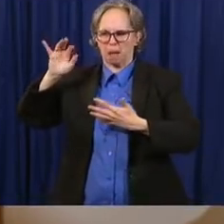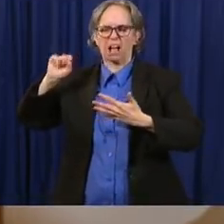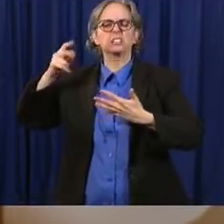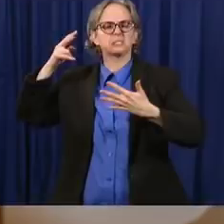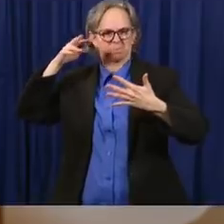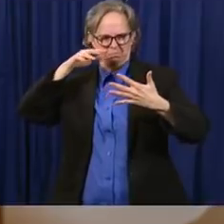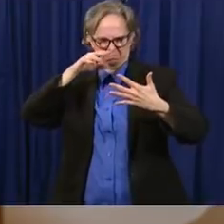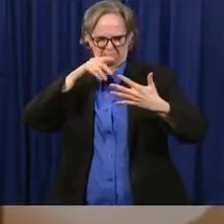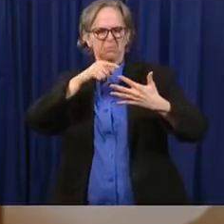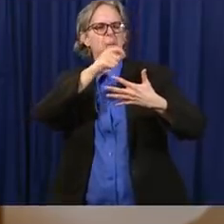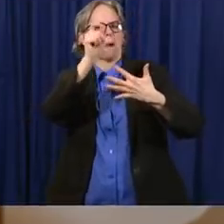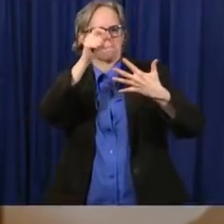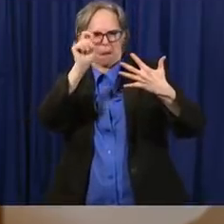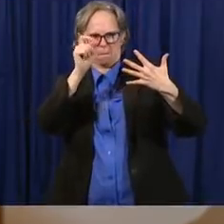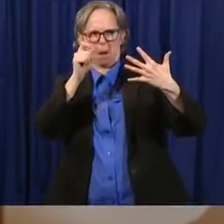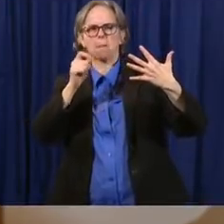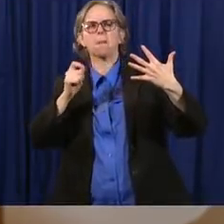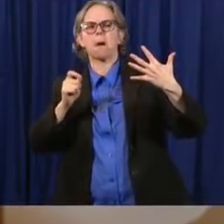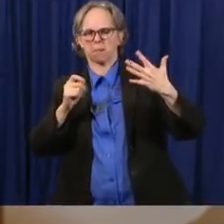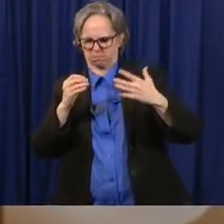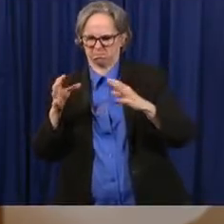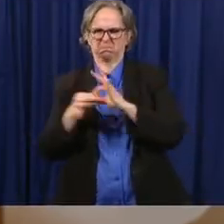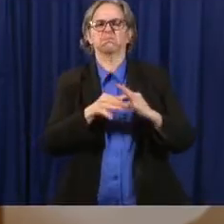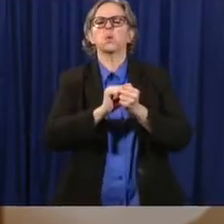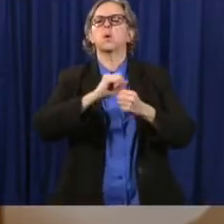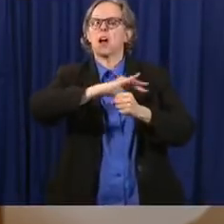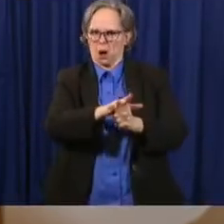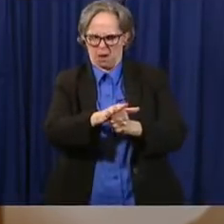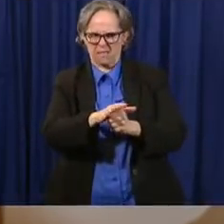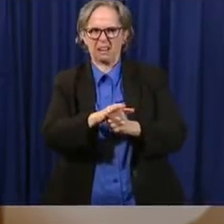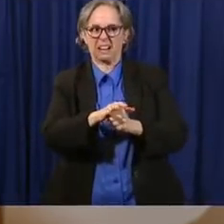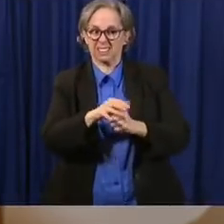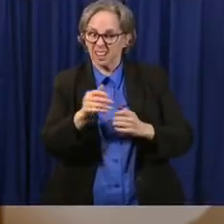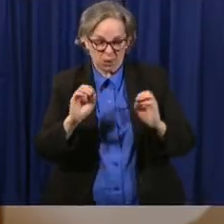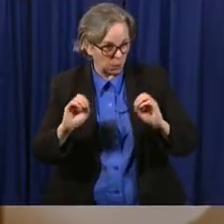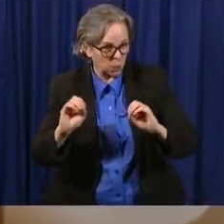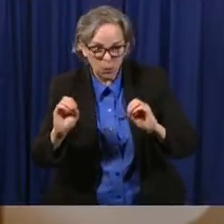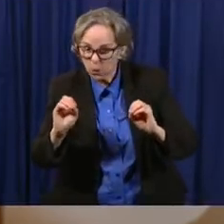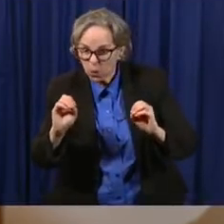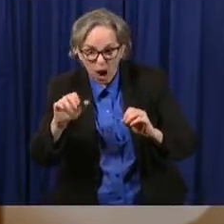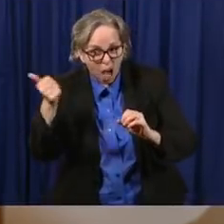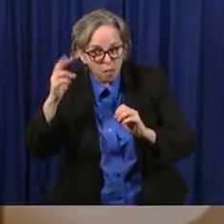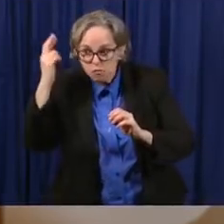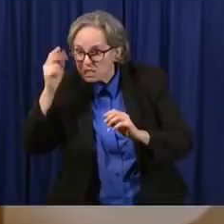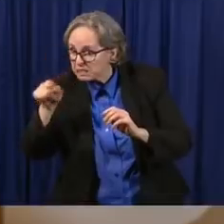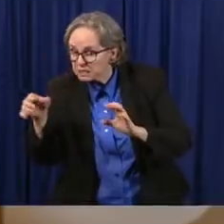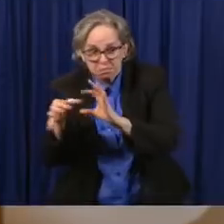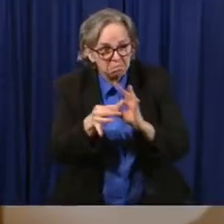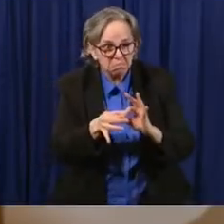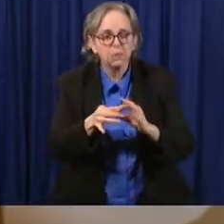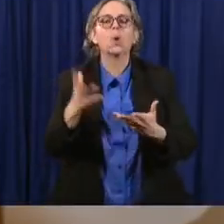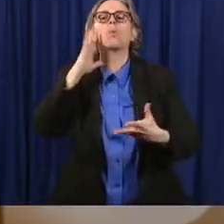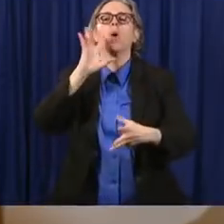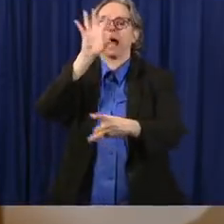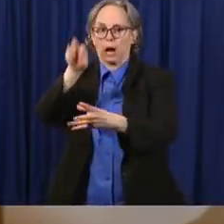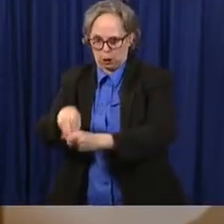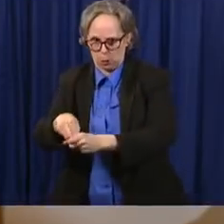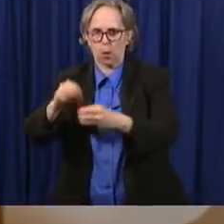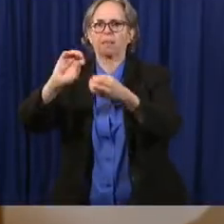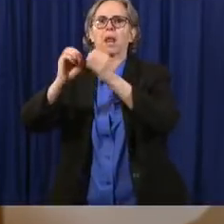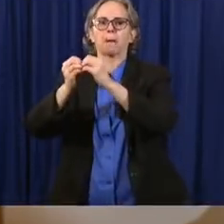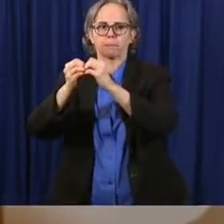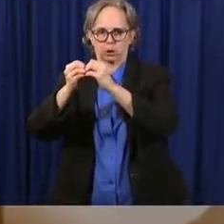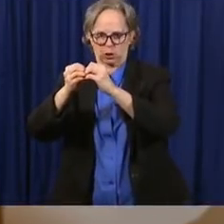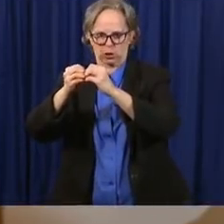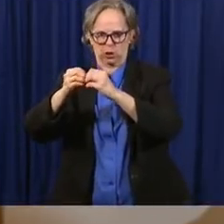COVID-19, and there's no other likely diagnosis. That will be the standard that the reporters will use.